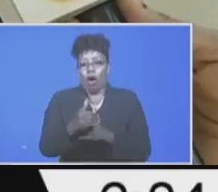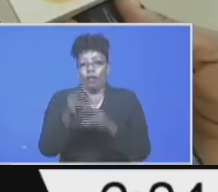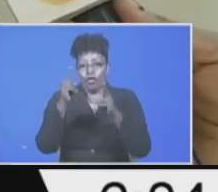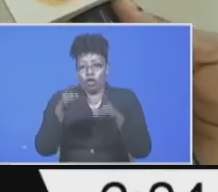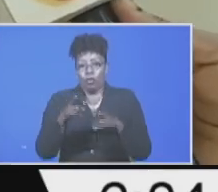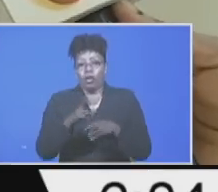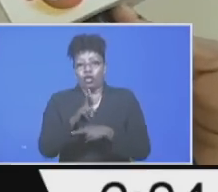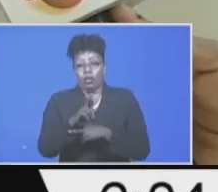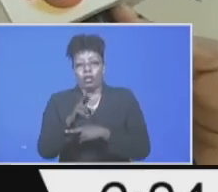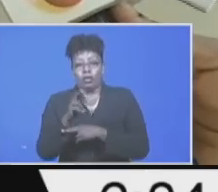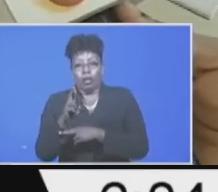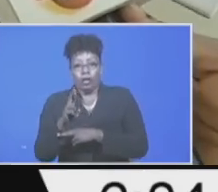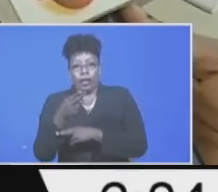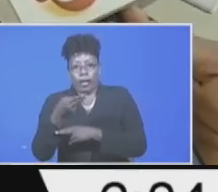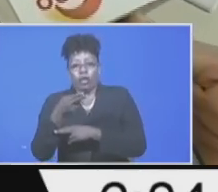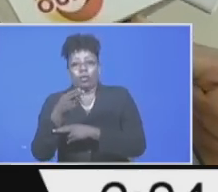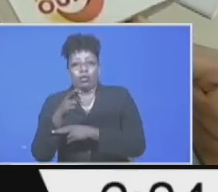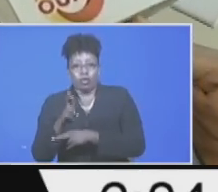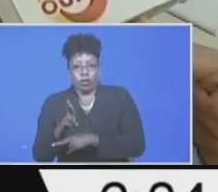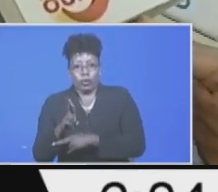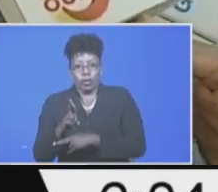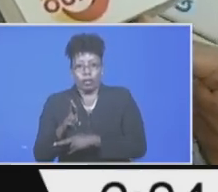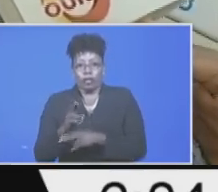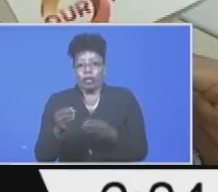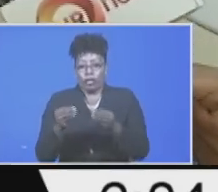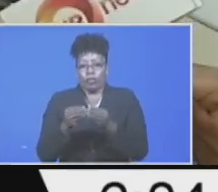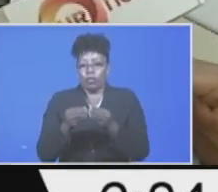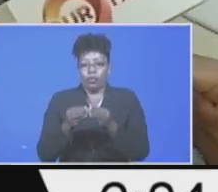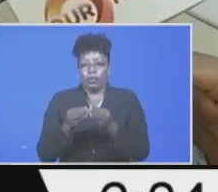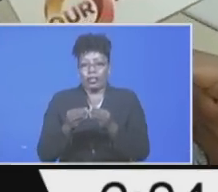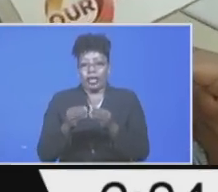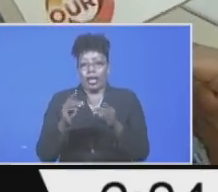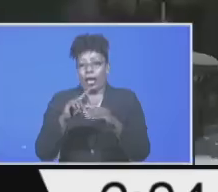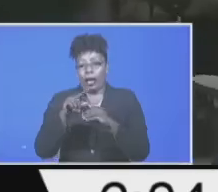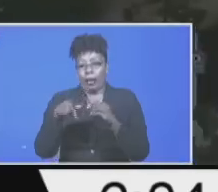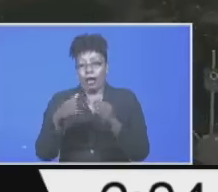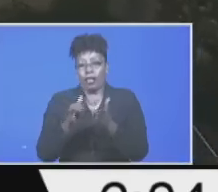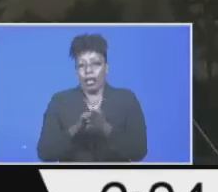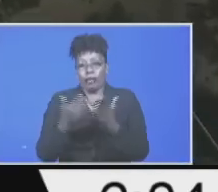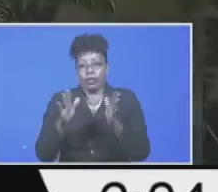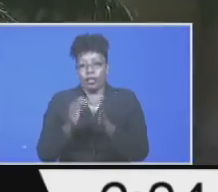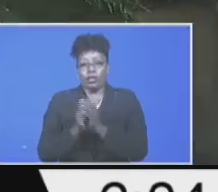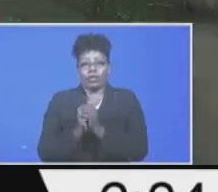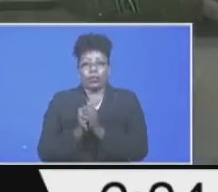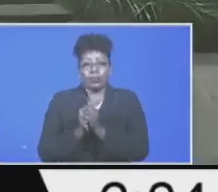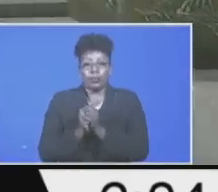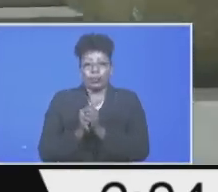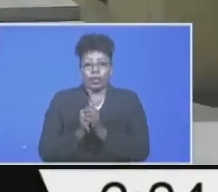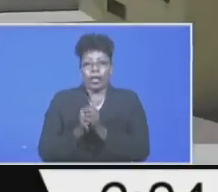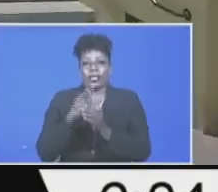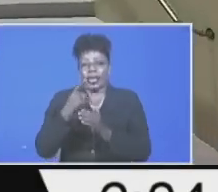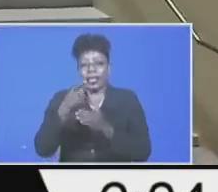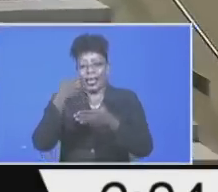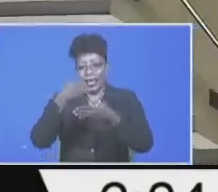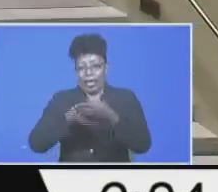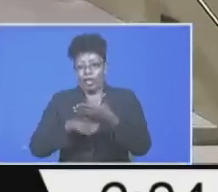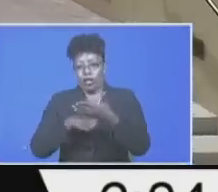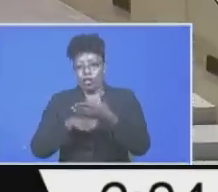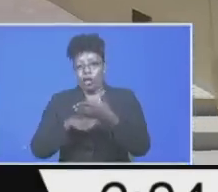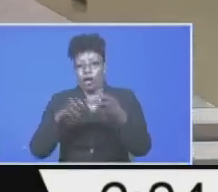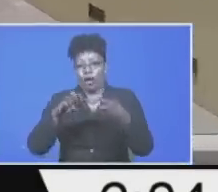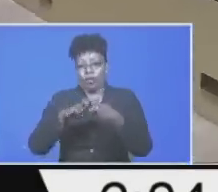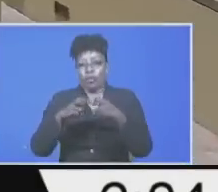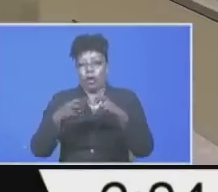I think that's about as much as I'd like to say about that. Dr. Sands also responded to whether there were internal issues with the